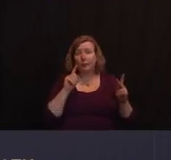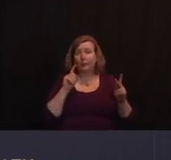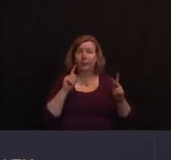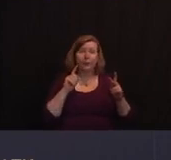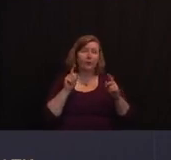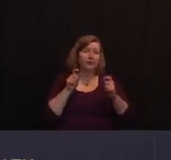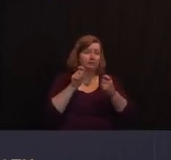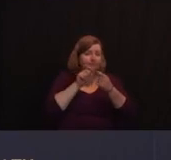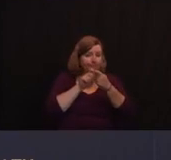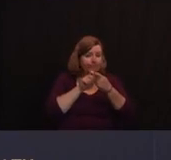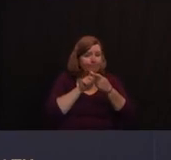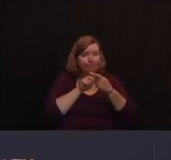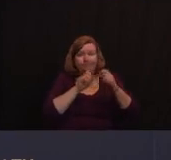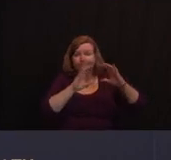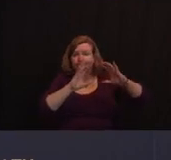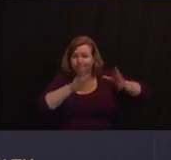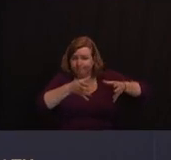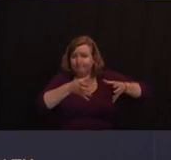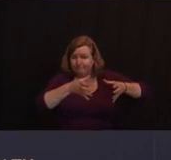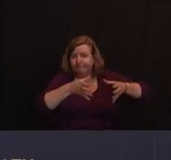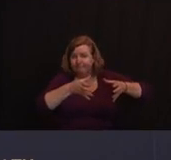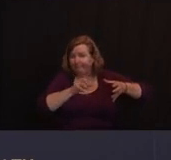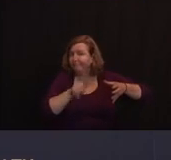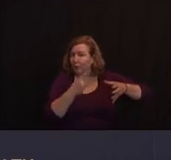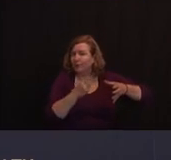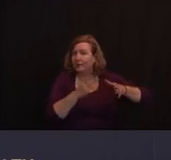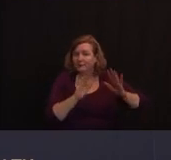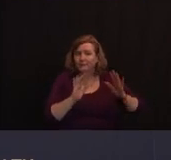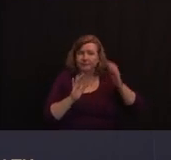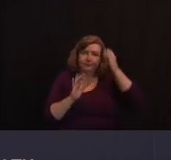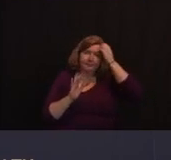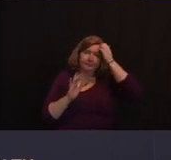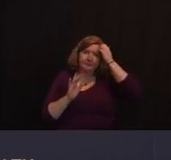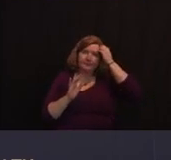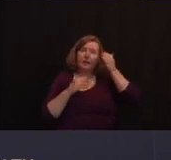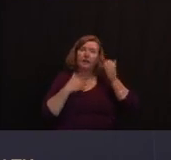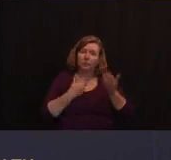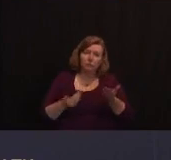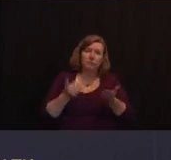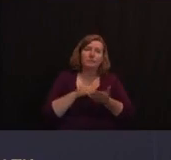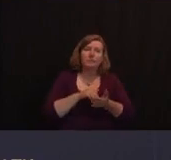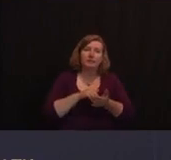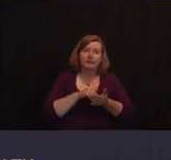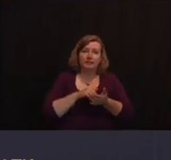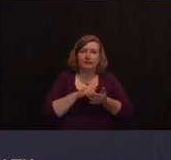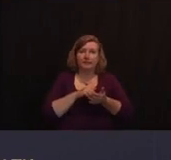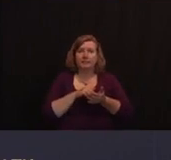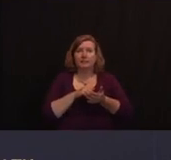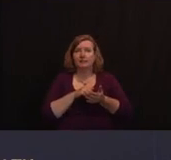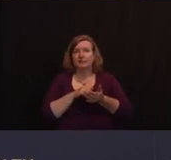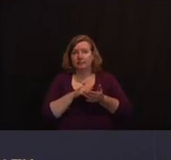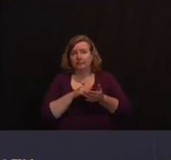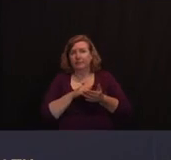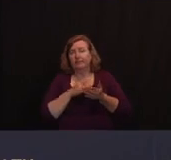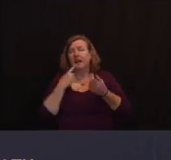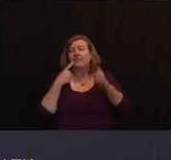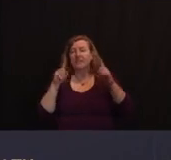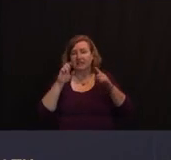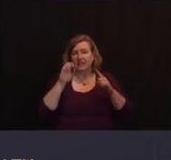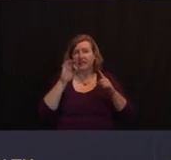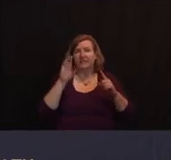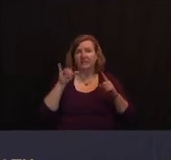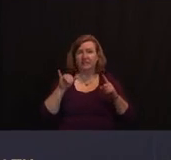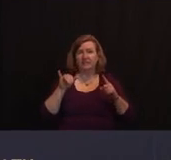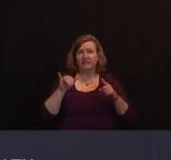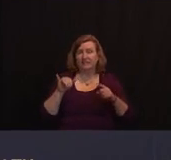of our population to use. But we want to reiterate, in terms of the efficacy, putting aside these 6 cases, which everyone is